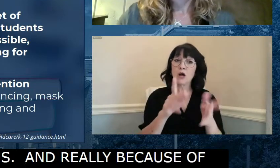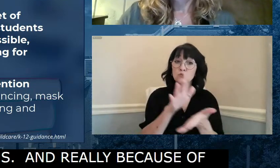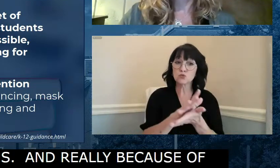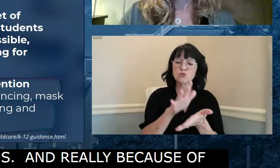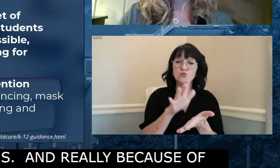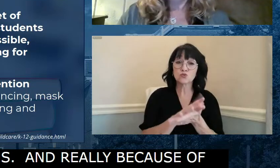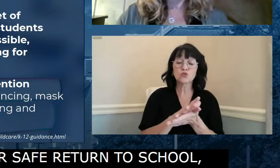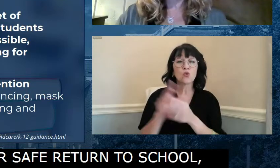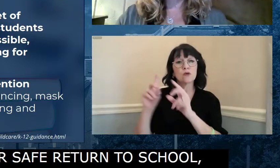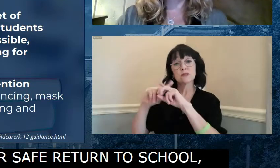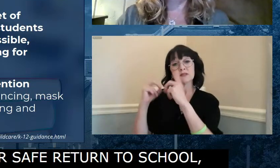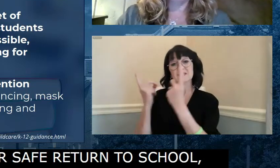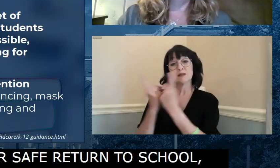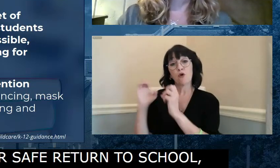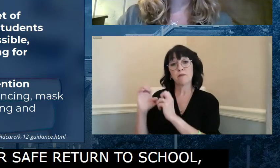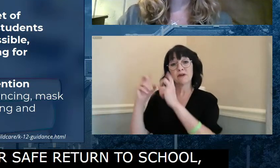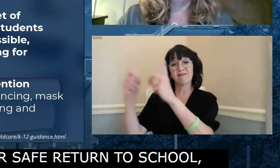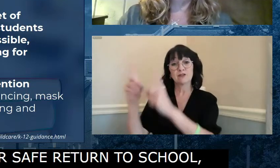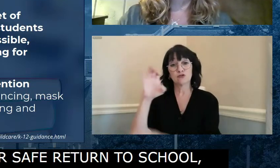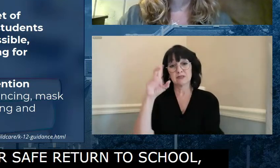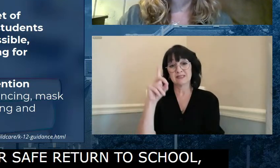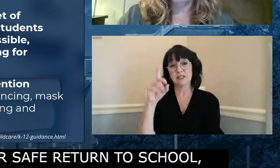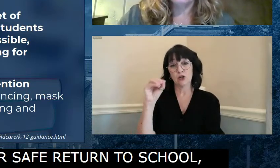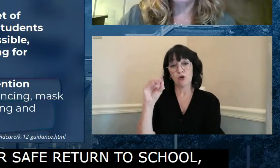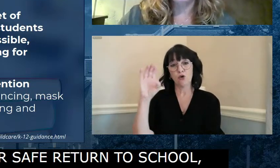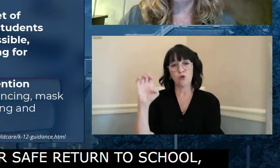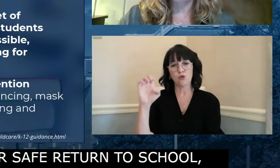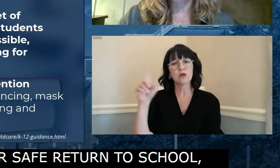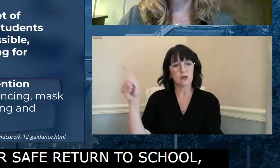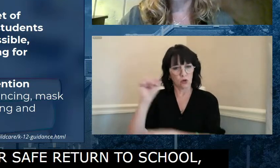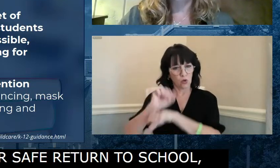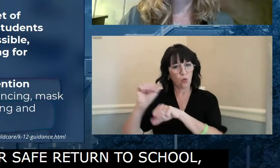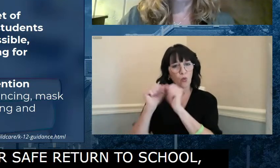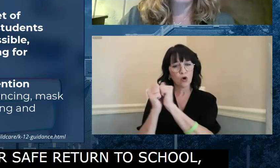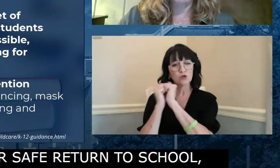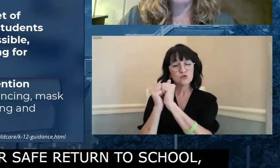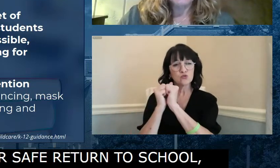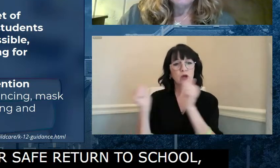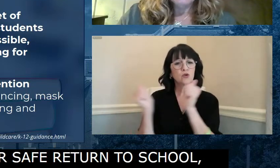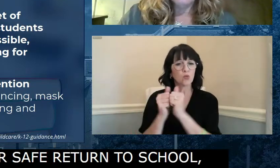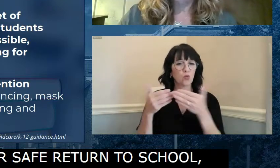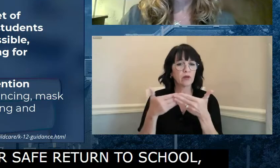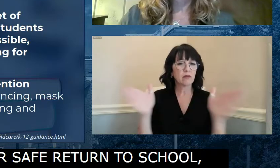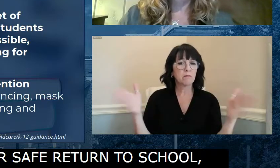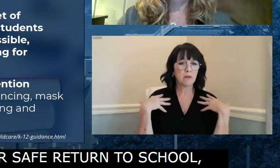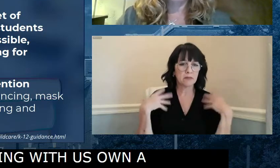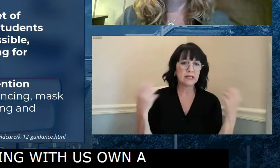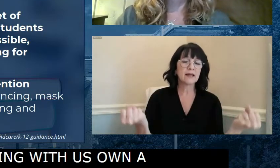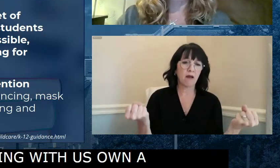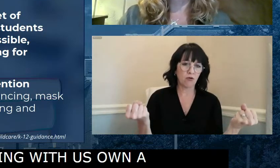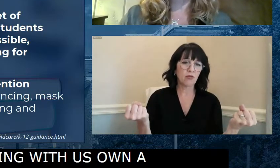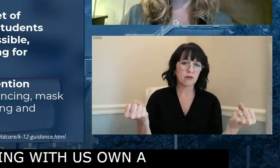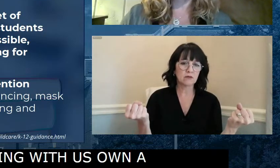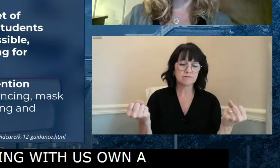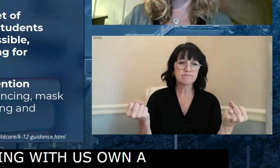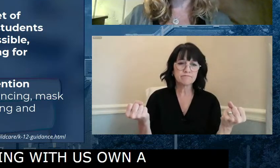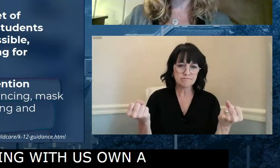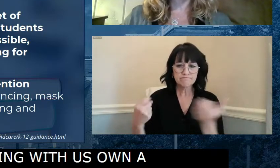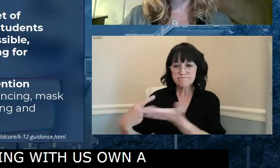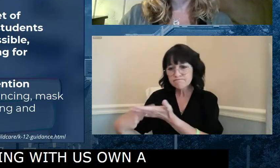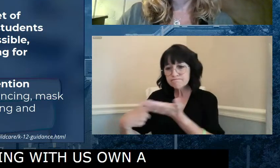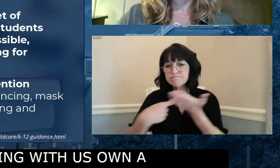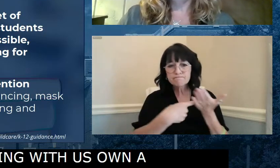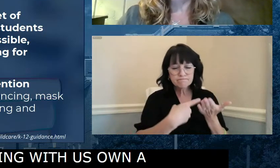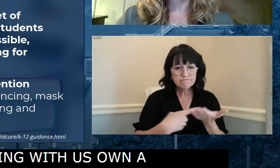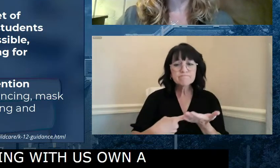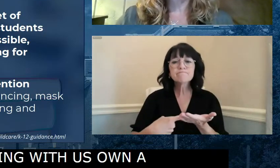is working with us on a communication to school administrators to really